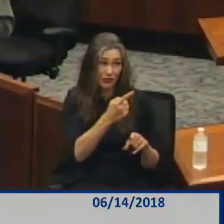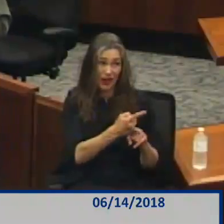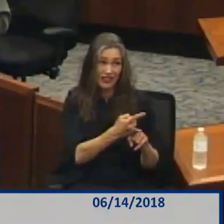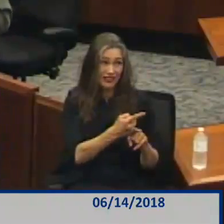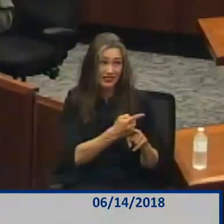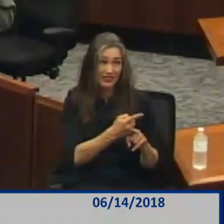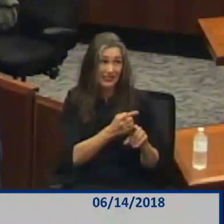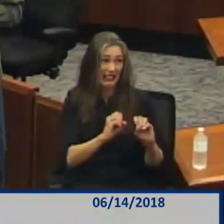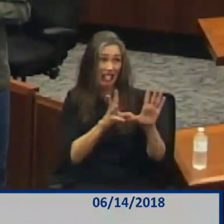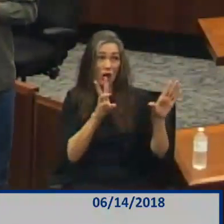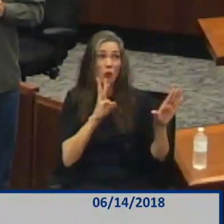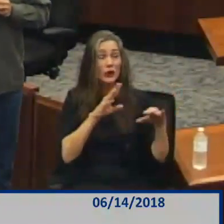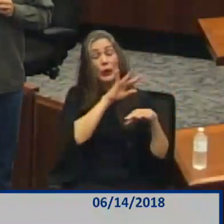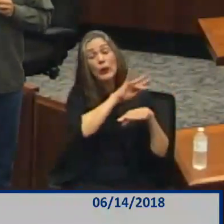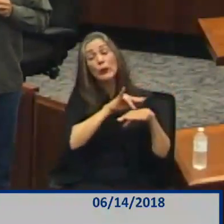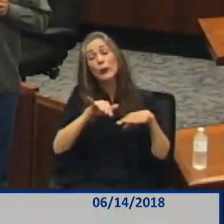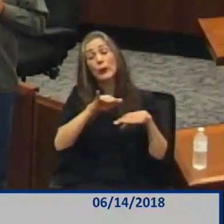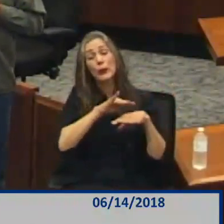or rock,